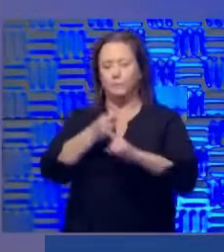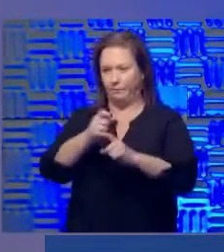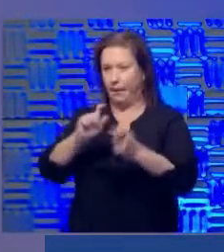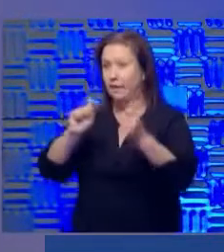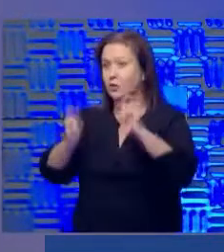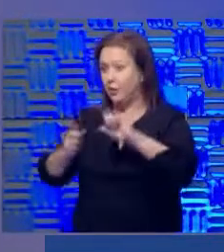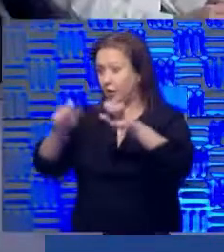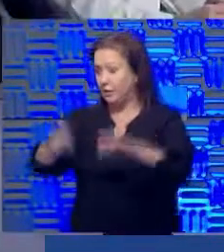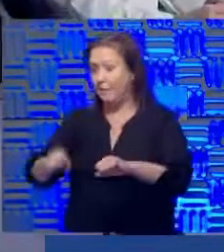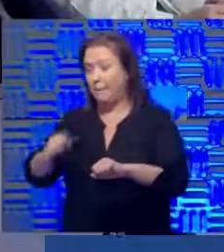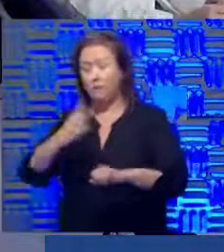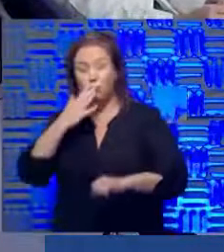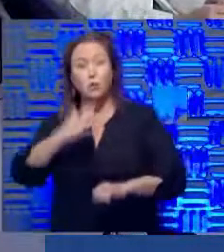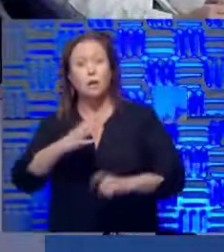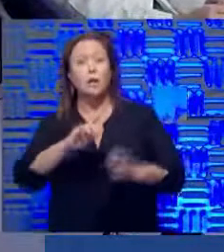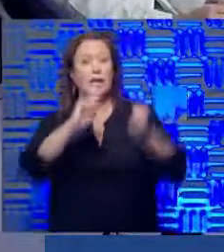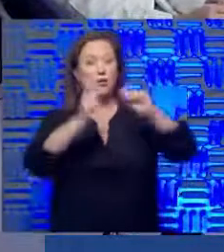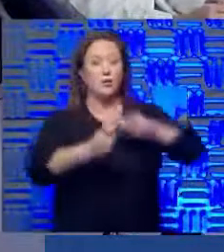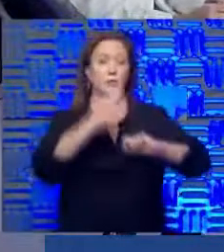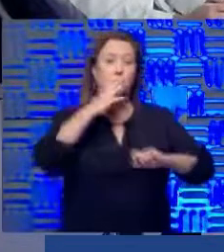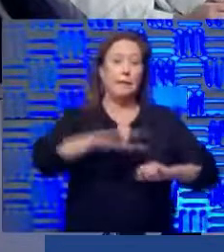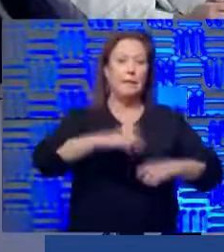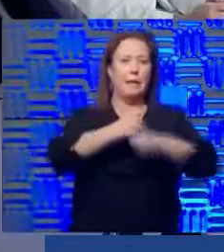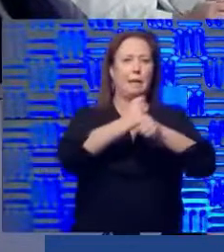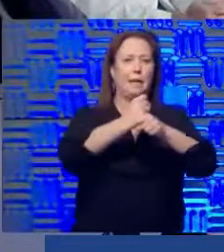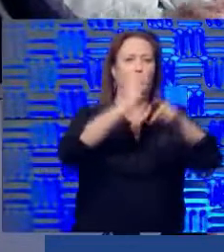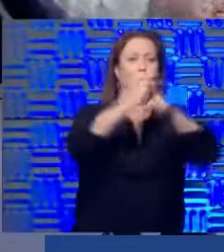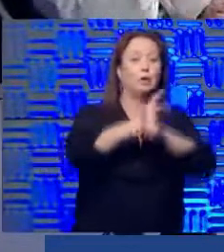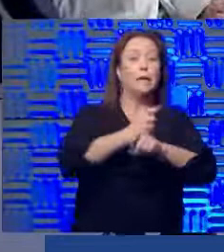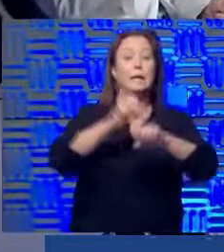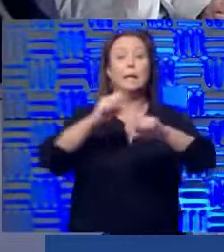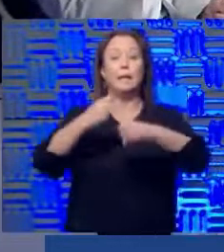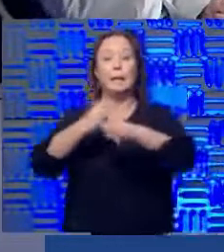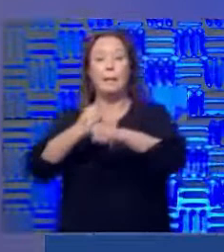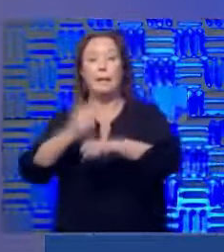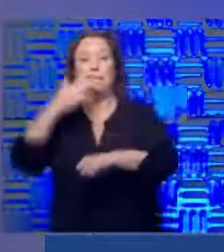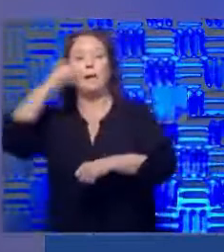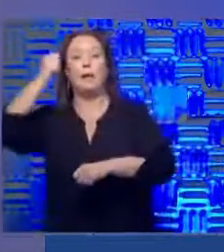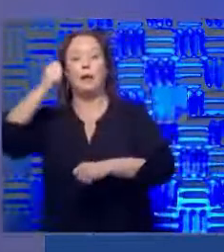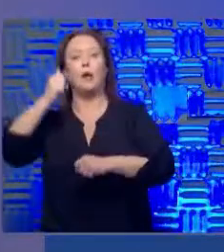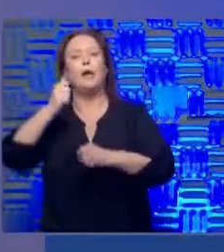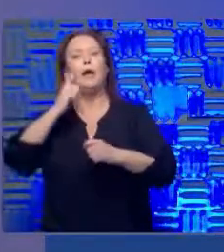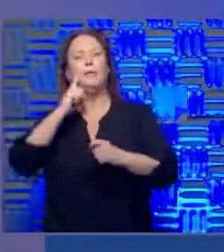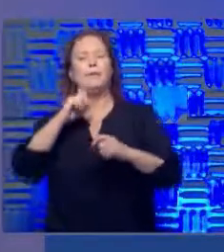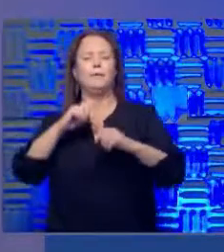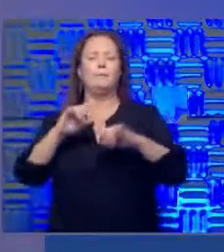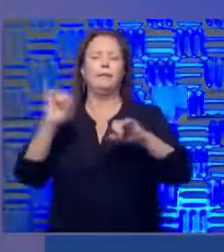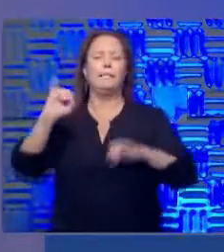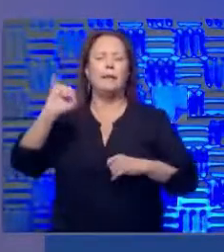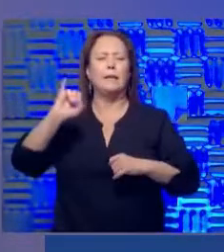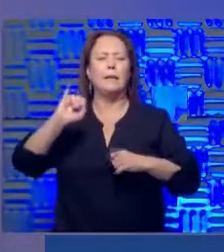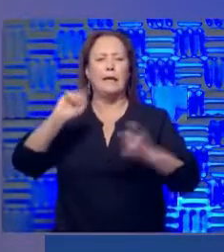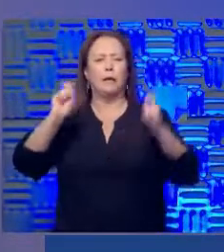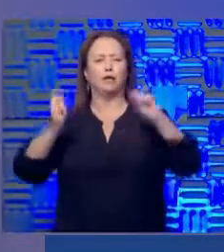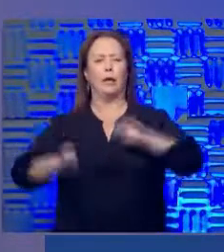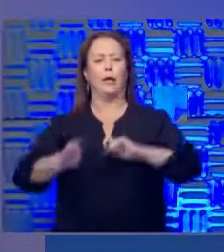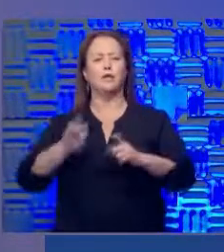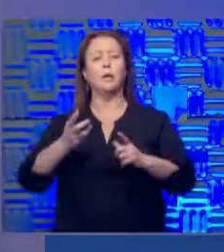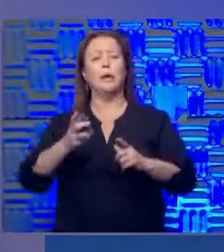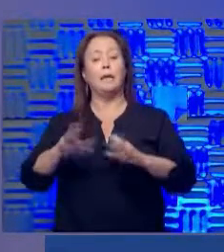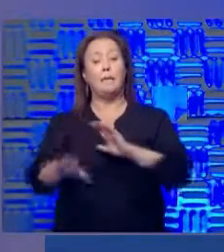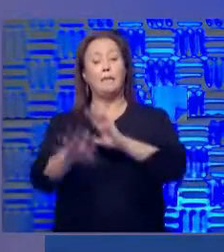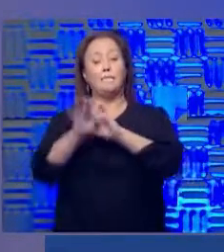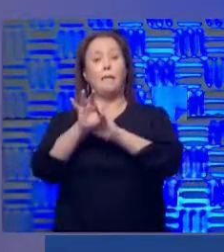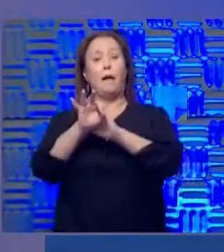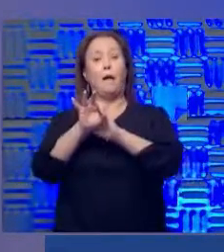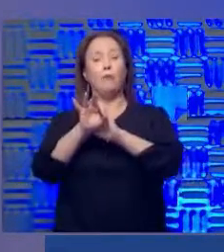be good or bad. Right. It can make it worse, or it can make it a little less bad. They can increase the virulence, the infectivity, all that. What they found is maybe